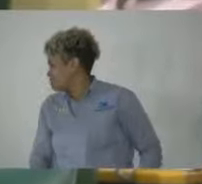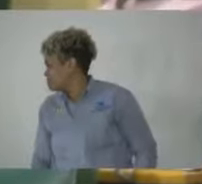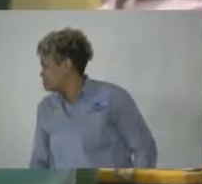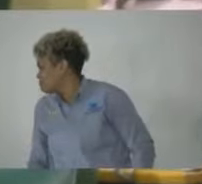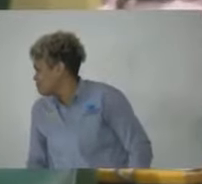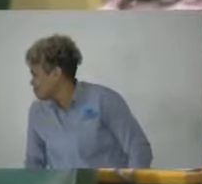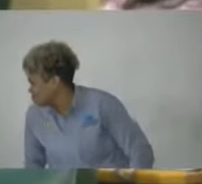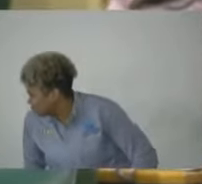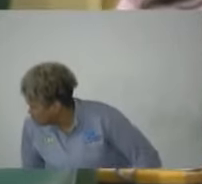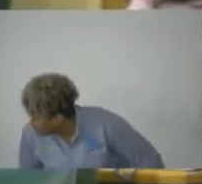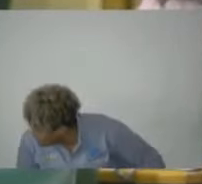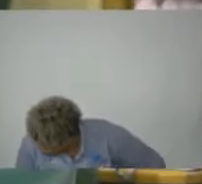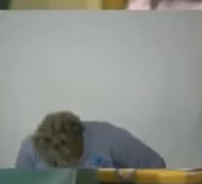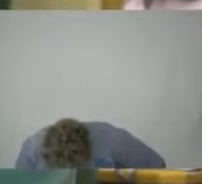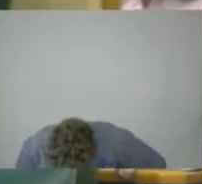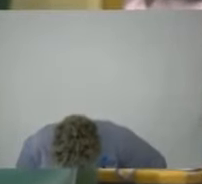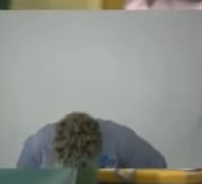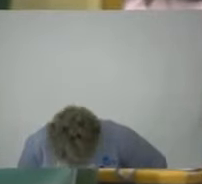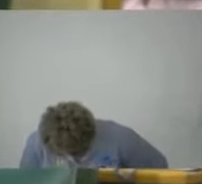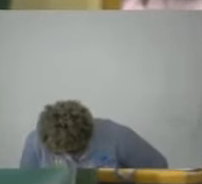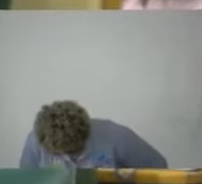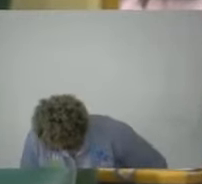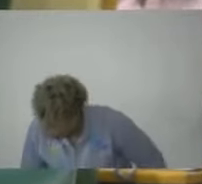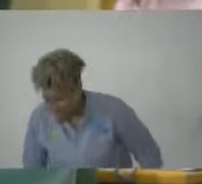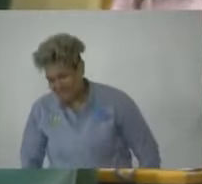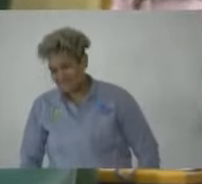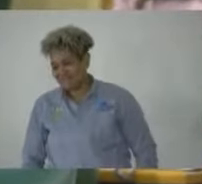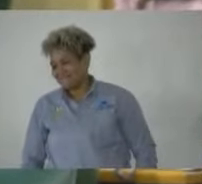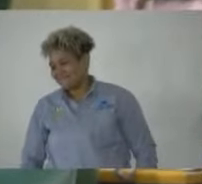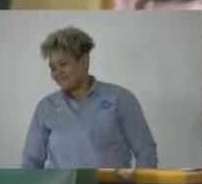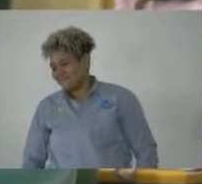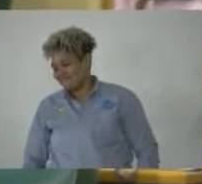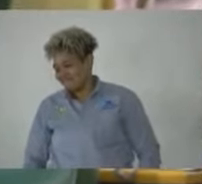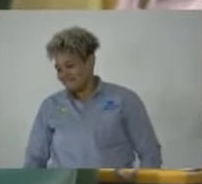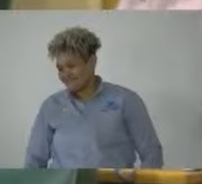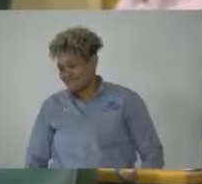So, Madam Speaker,